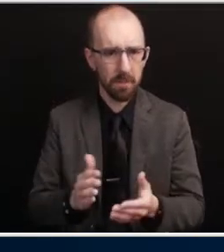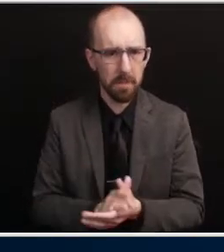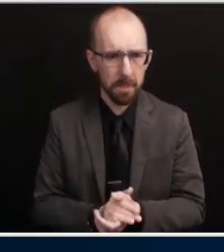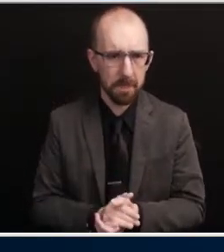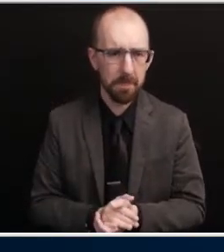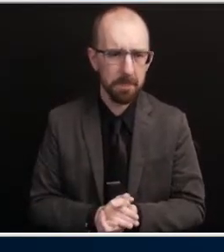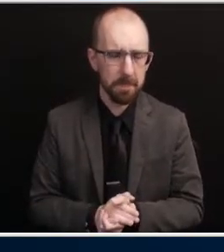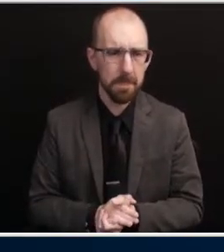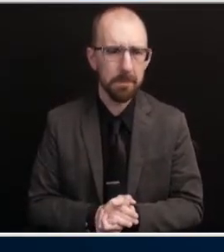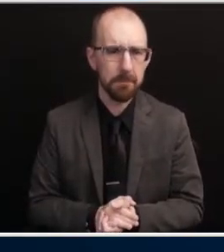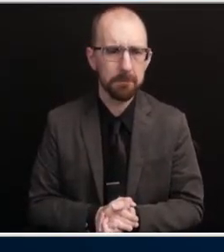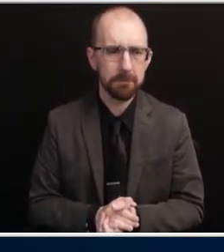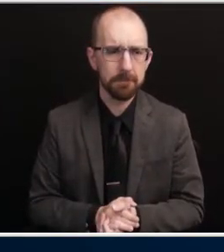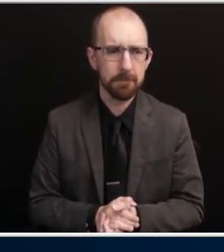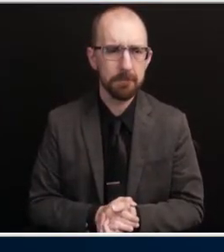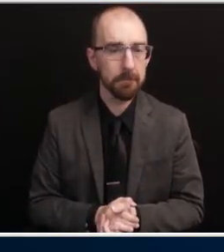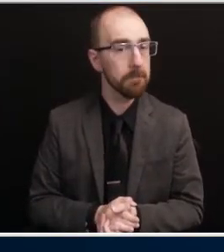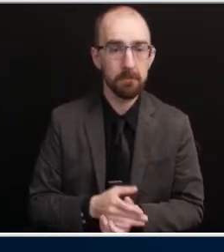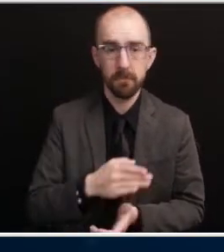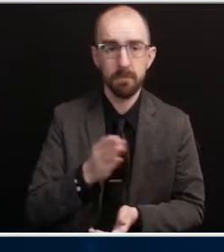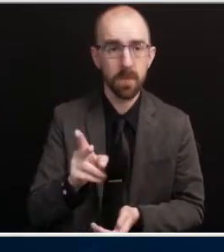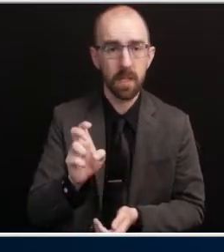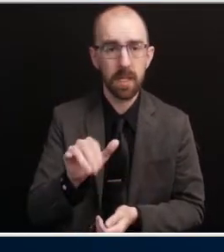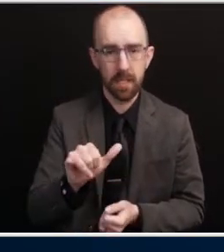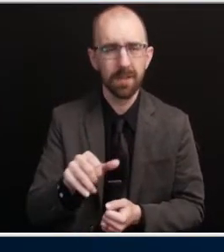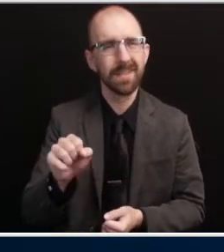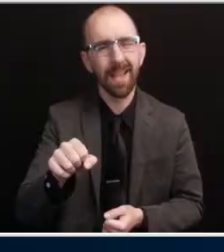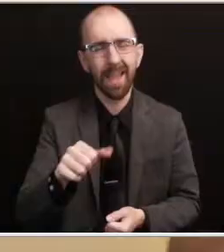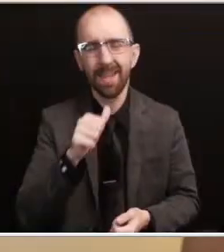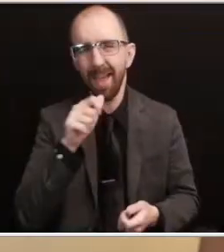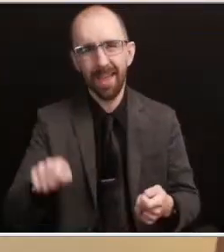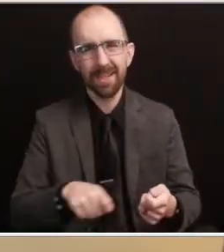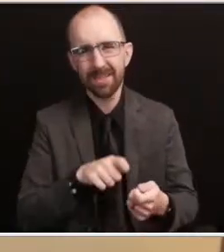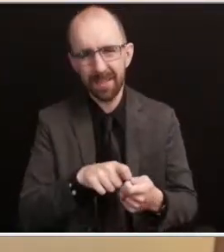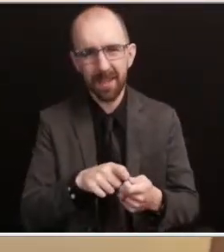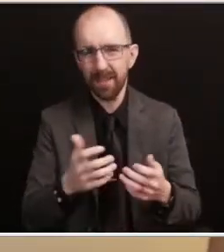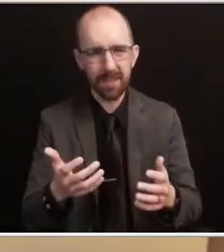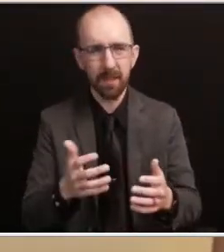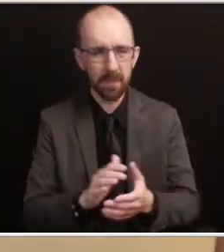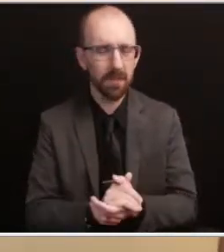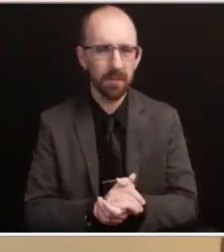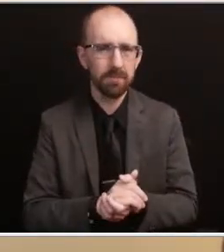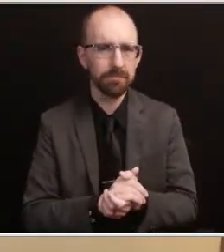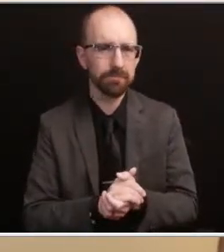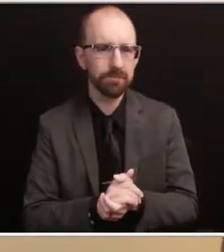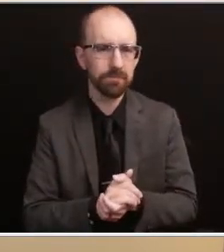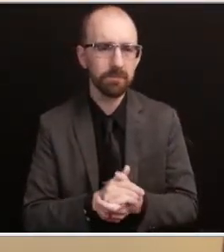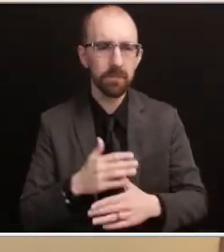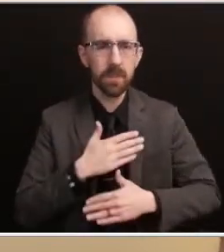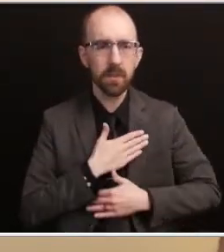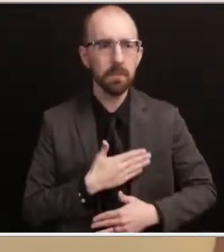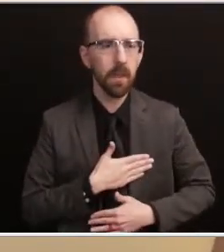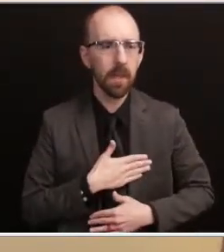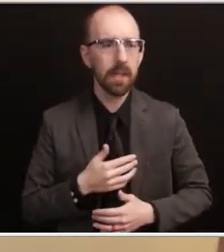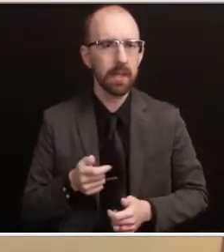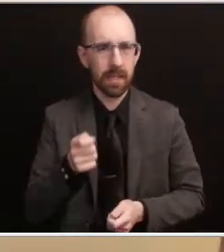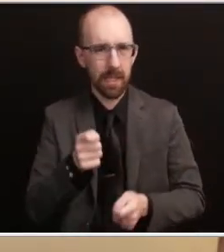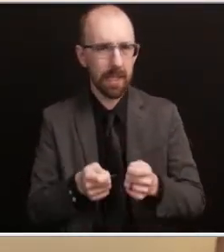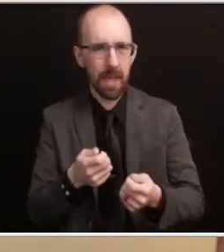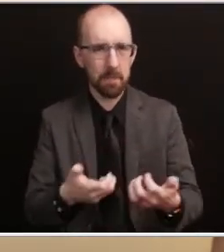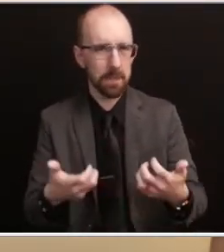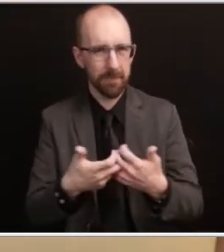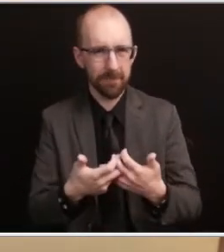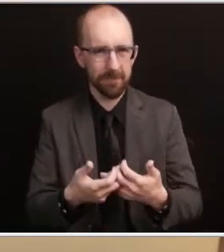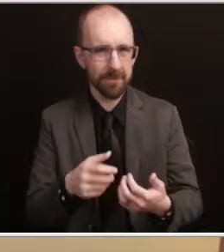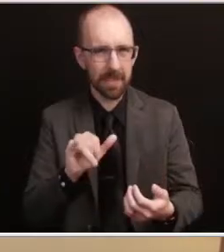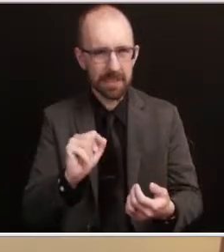Dr. Key, do you want to take that one? Yeah, not necessarily. I mean, the body is an adaptive thing.